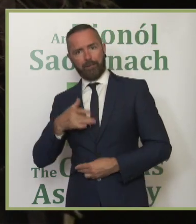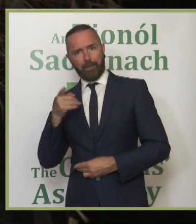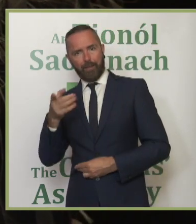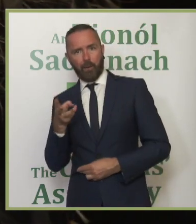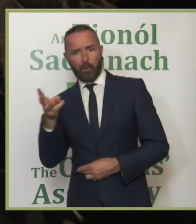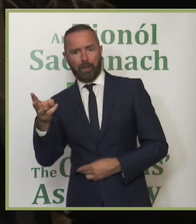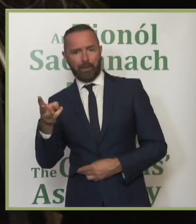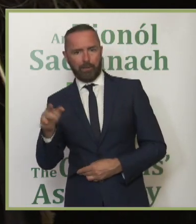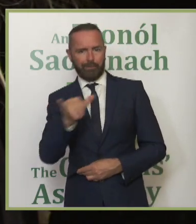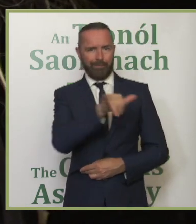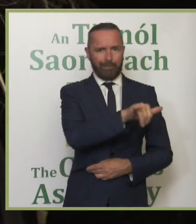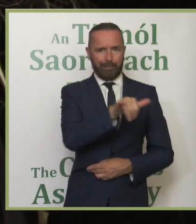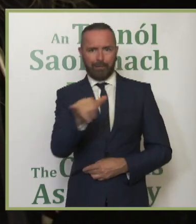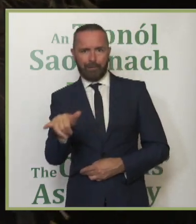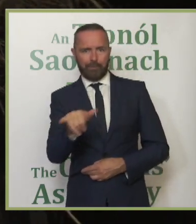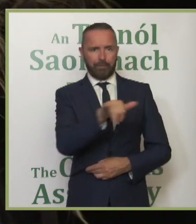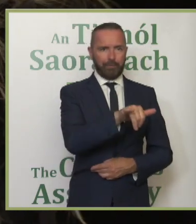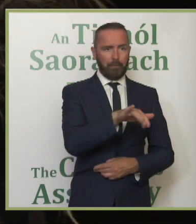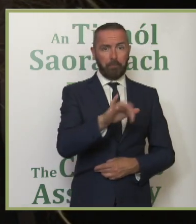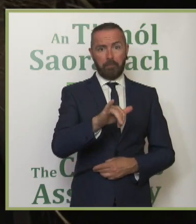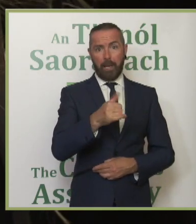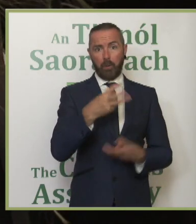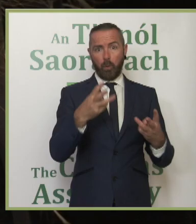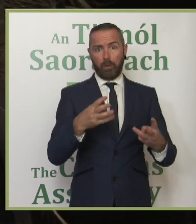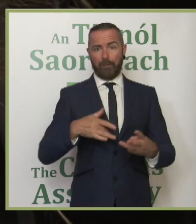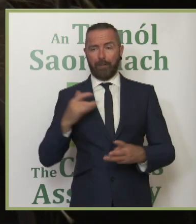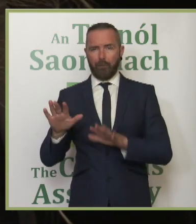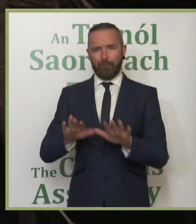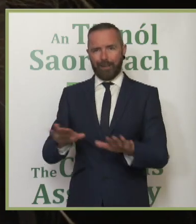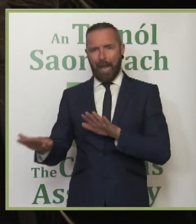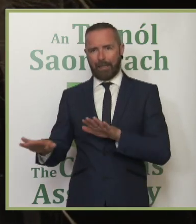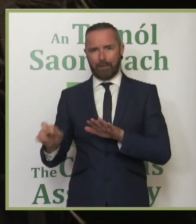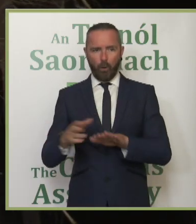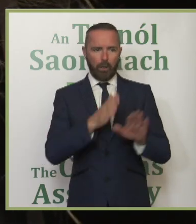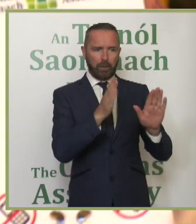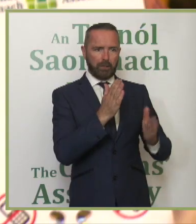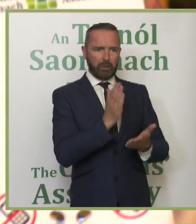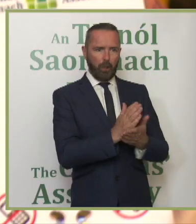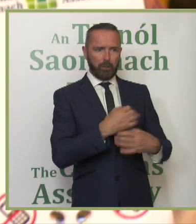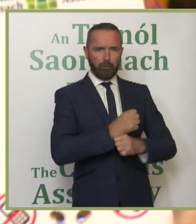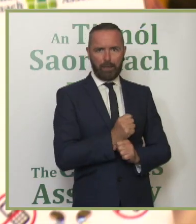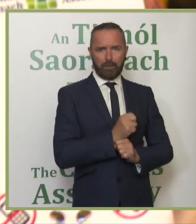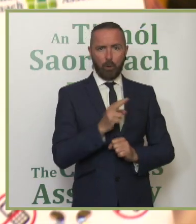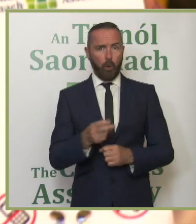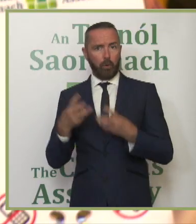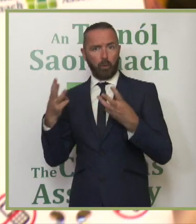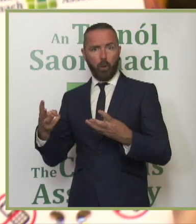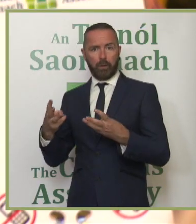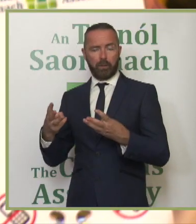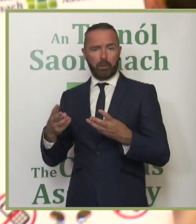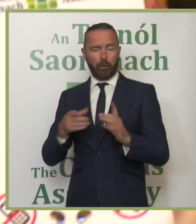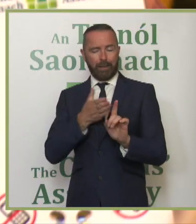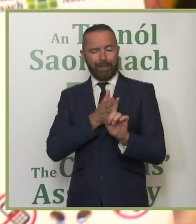may want to start to feel relaxed or stop feeling stressed. Or start to get away